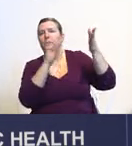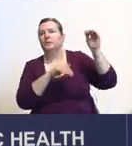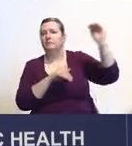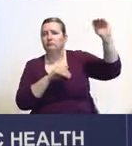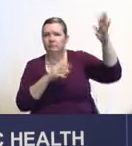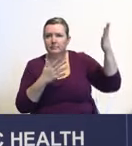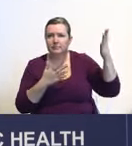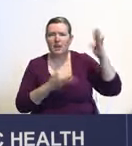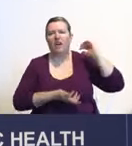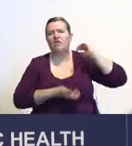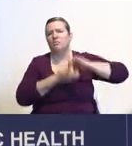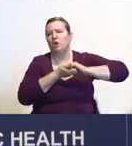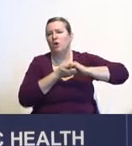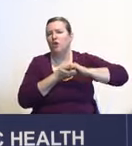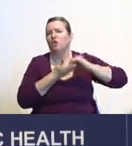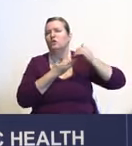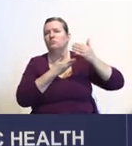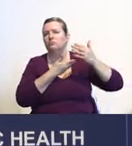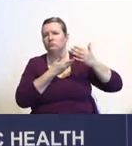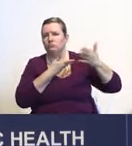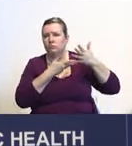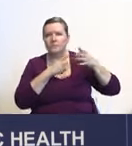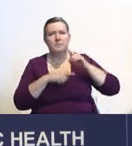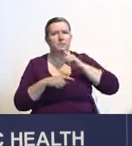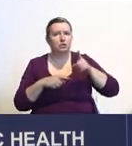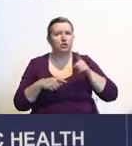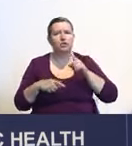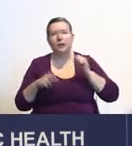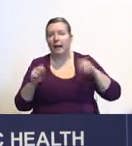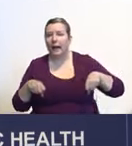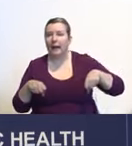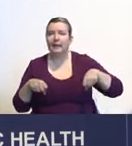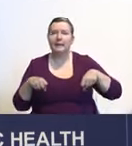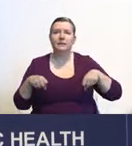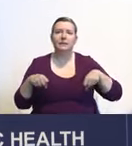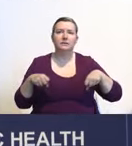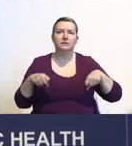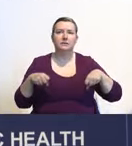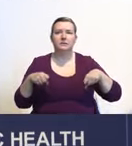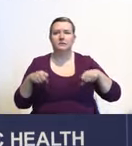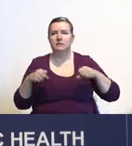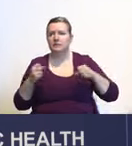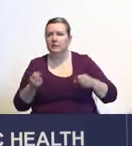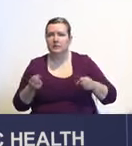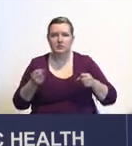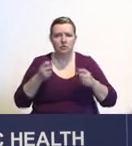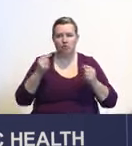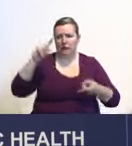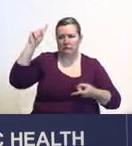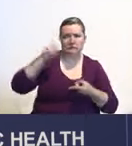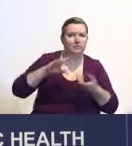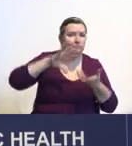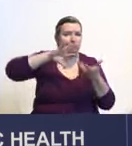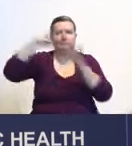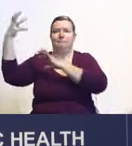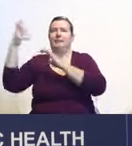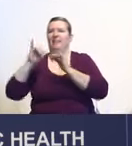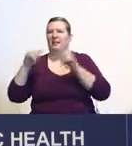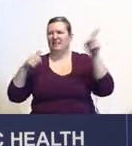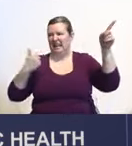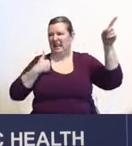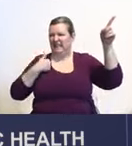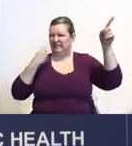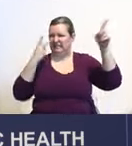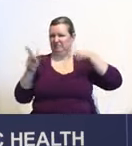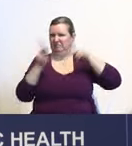the governor's point to make sure that we can mitigate, if not eliminate, anything happening like what we saw unfold up in Ottawa. So